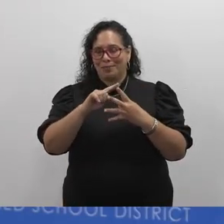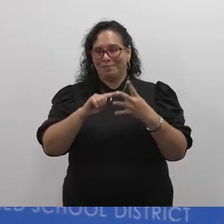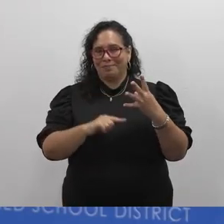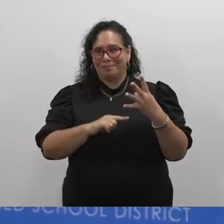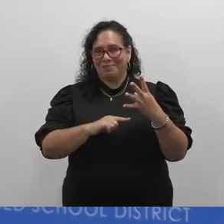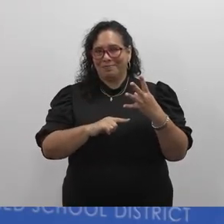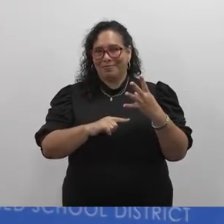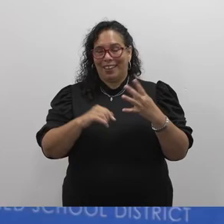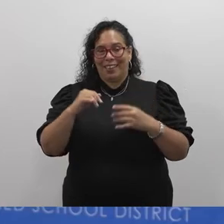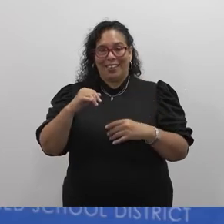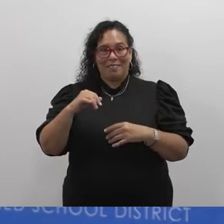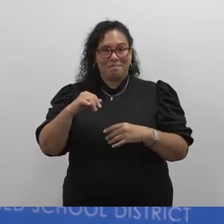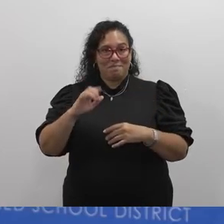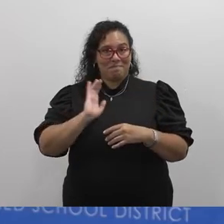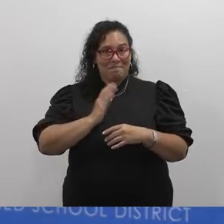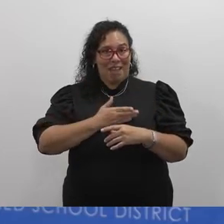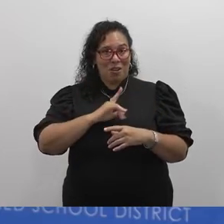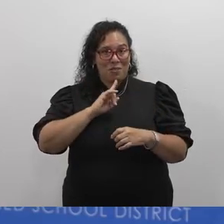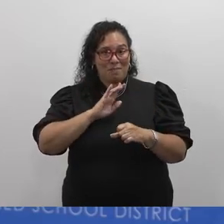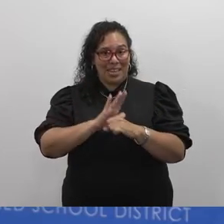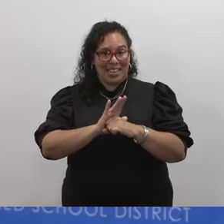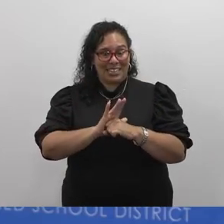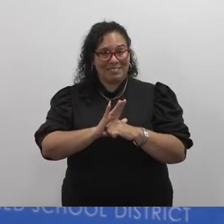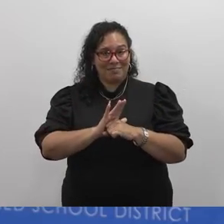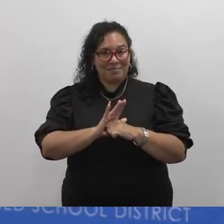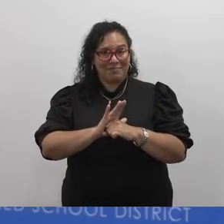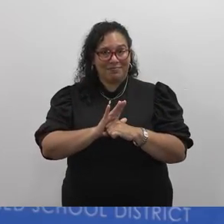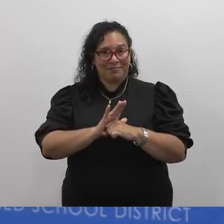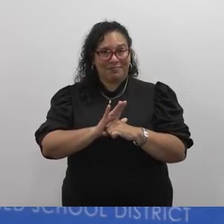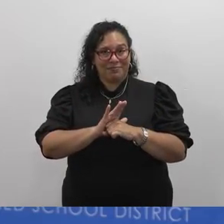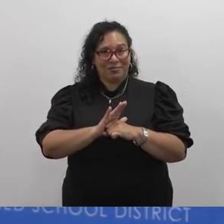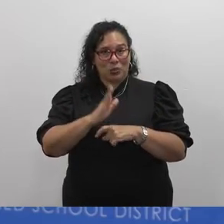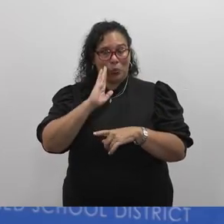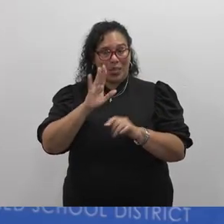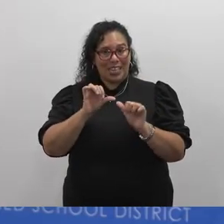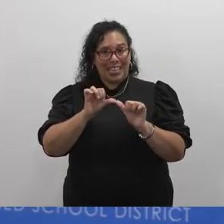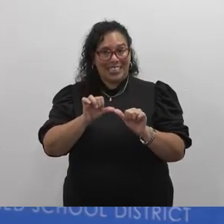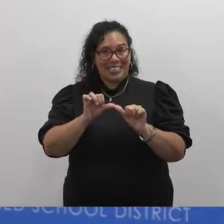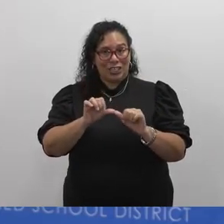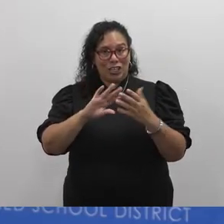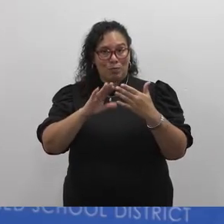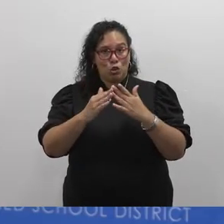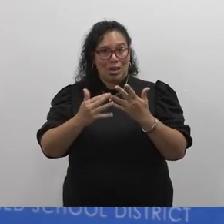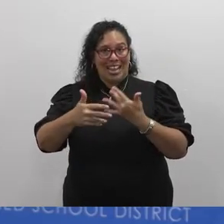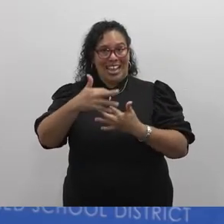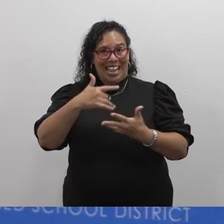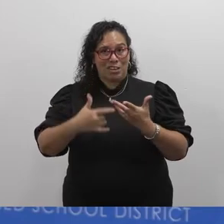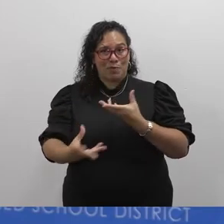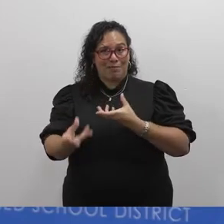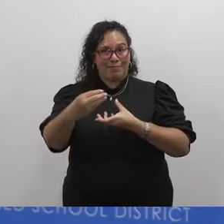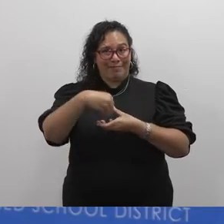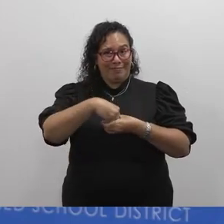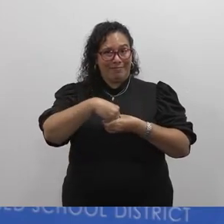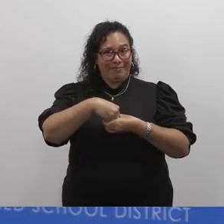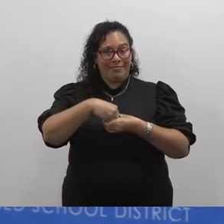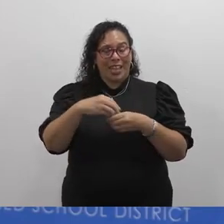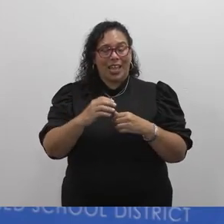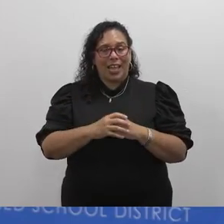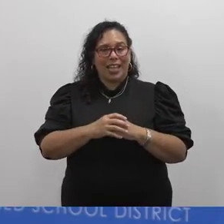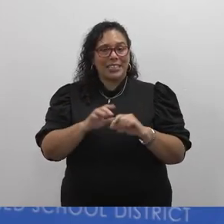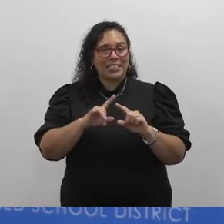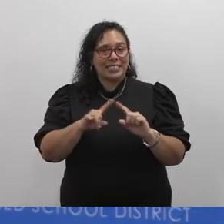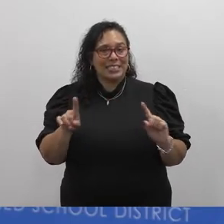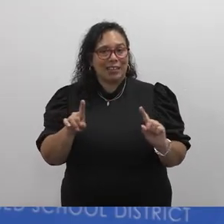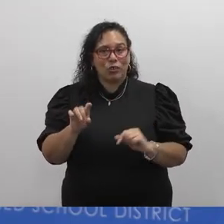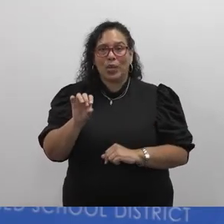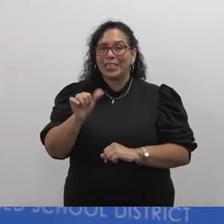is, and I'm upholding that we will continue community engagement, it's different when